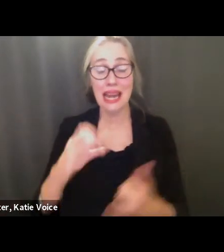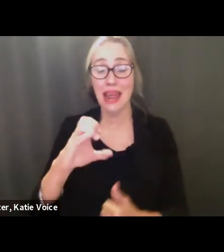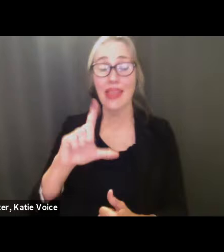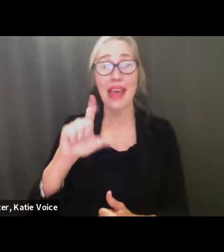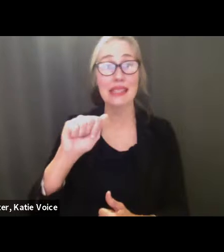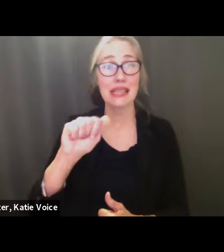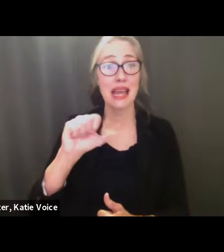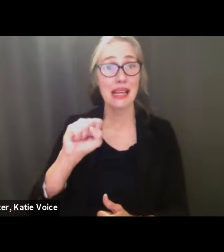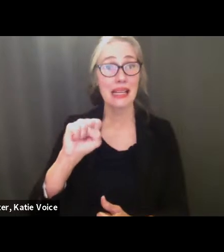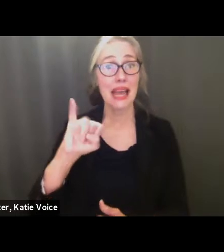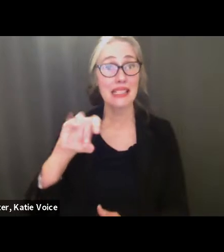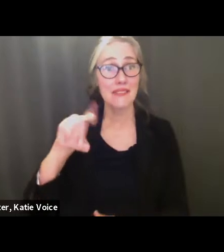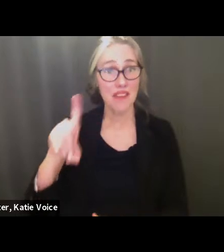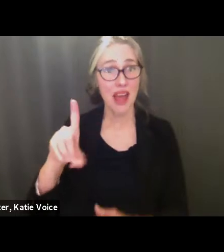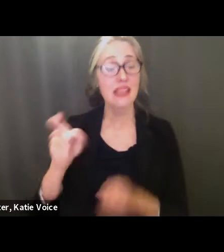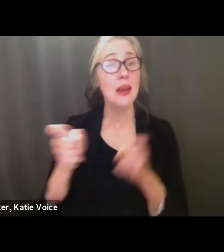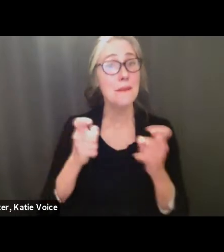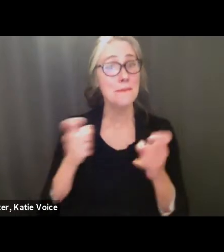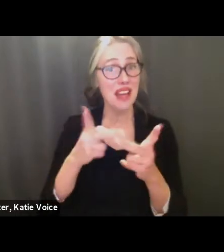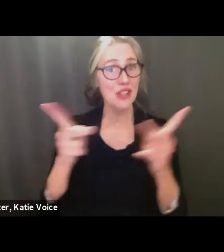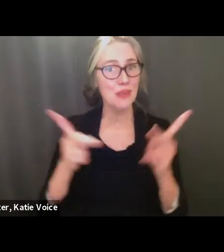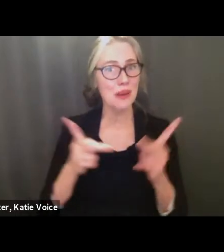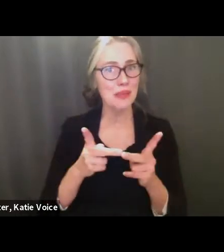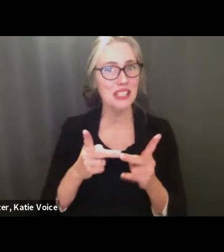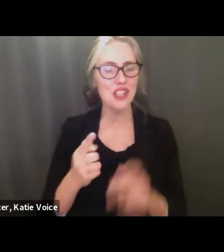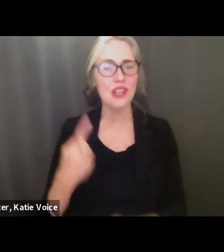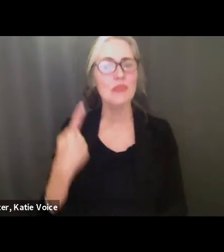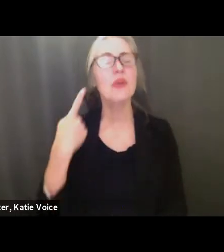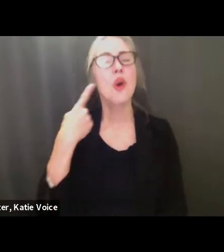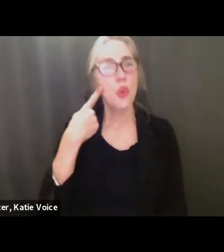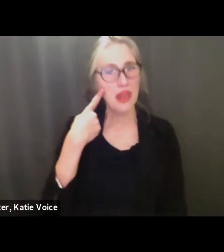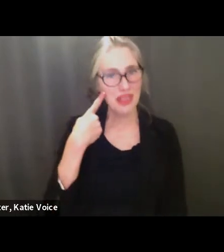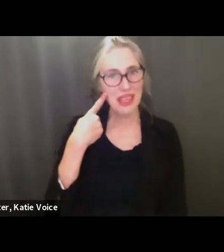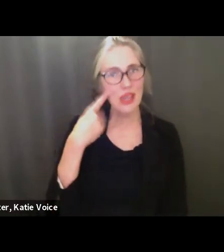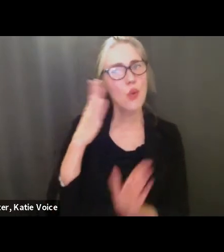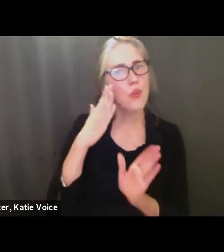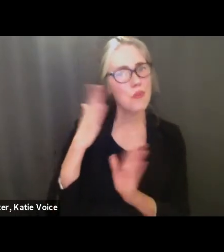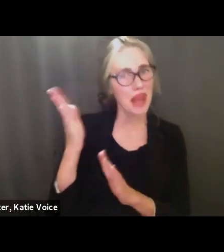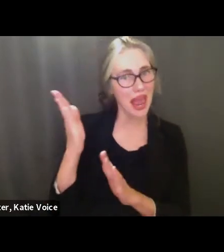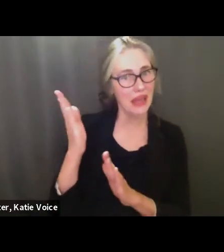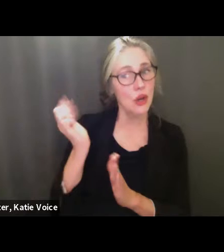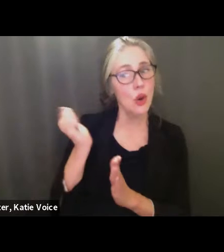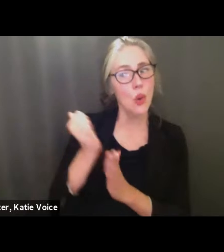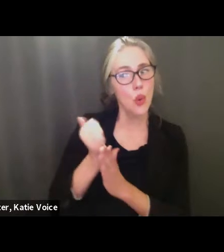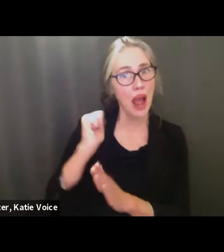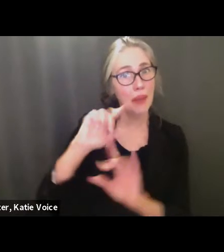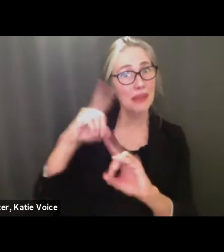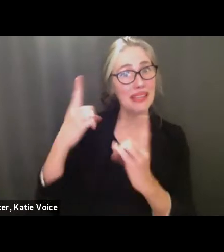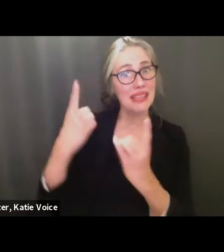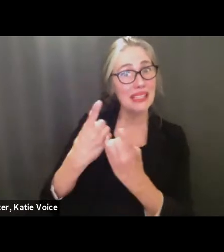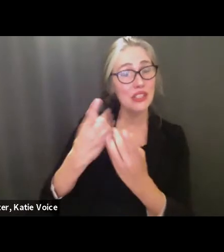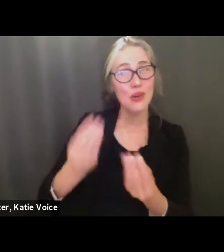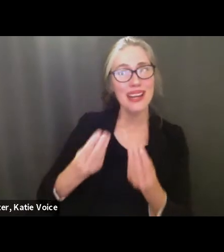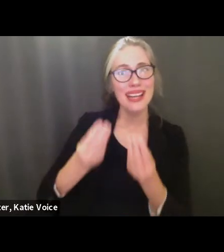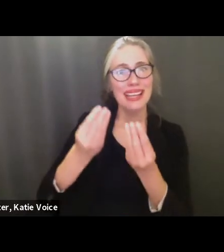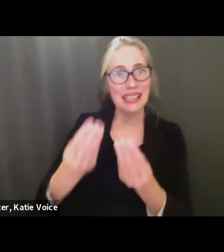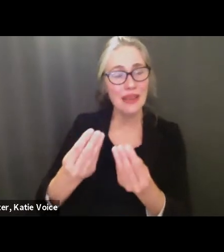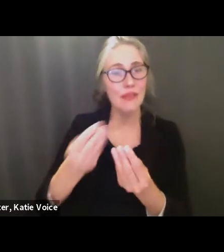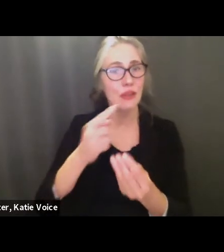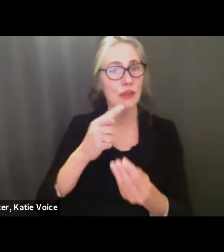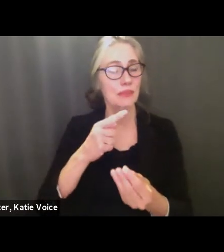position. We think that strategically that is going to set the district up for the best success in the area